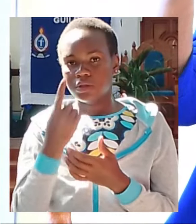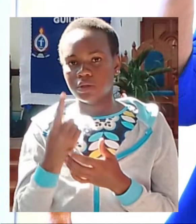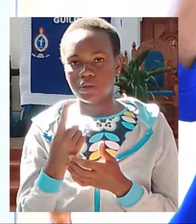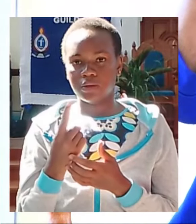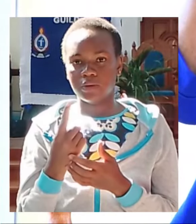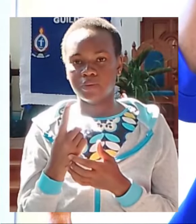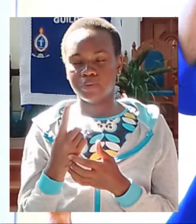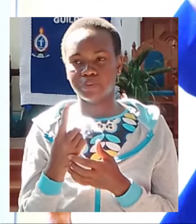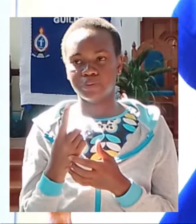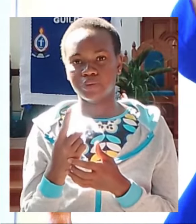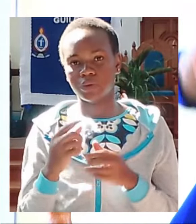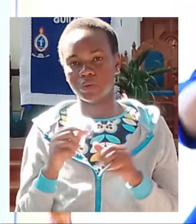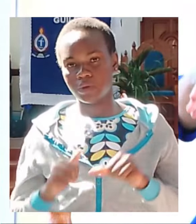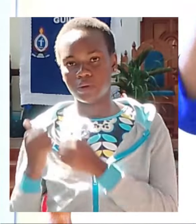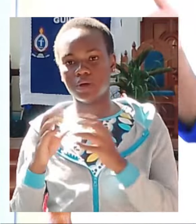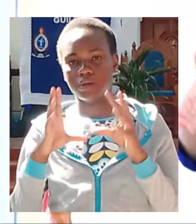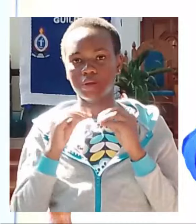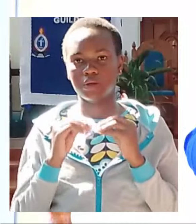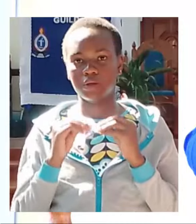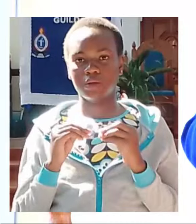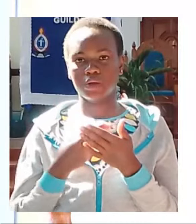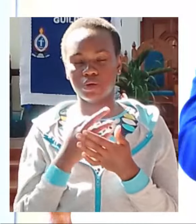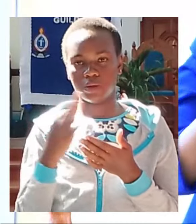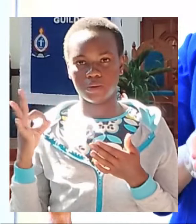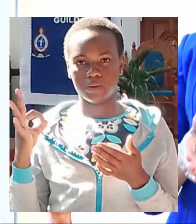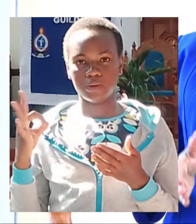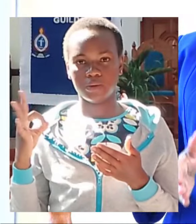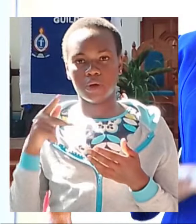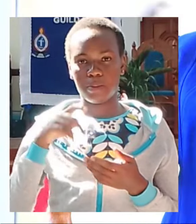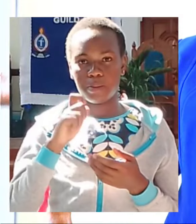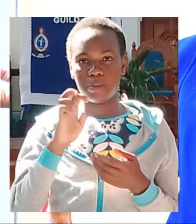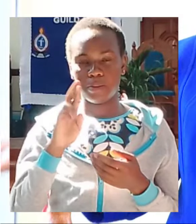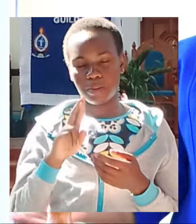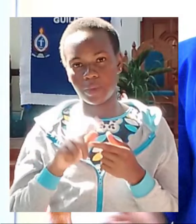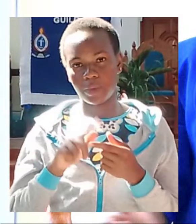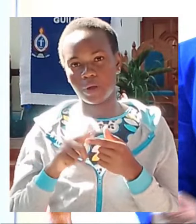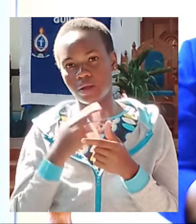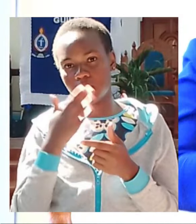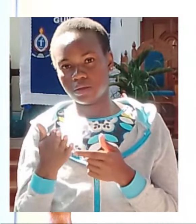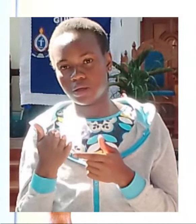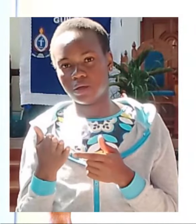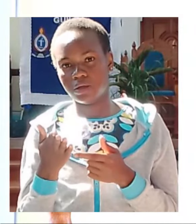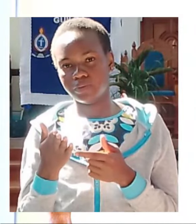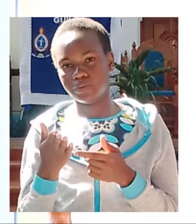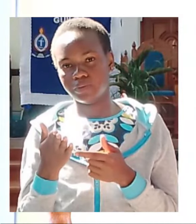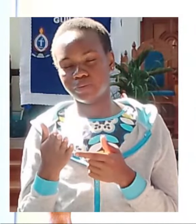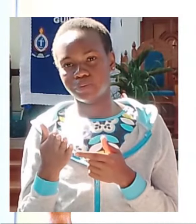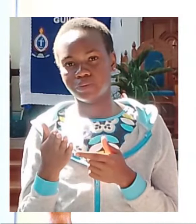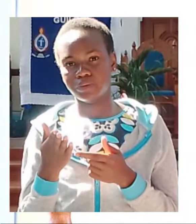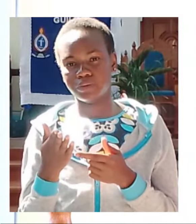we were baptized, we received the Holy Spirit. Peter said in the great sermon of Acts chapter 2 in the